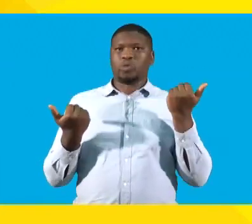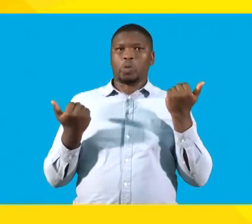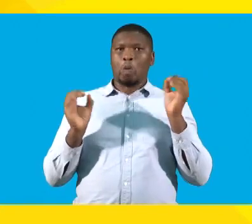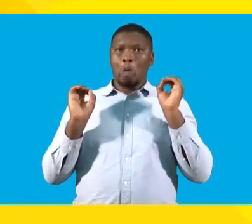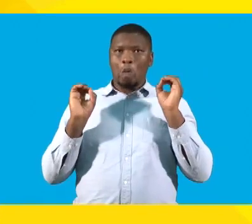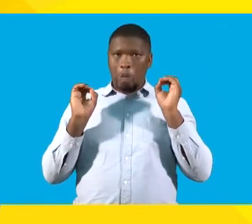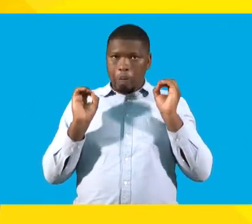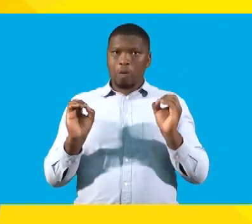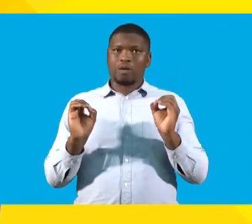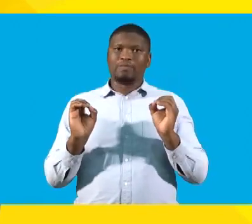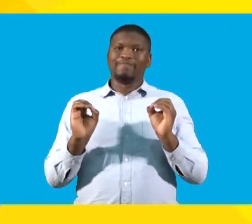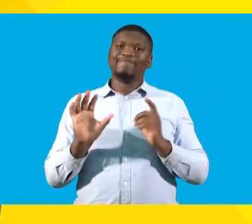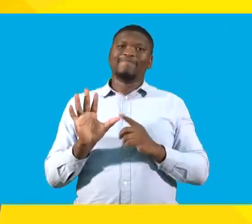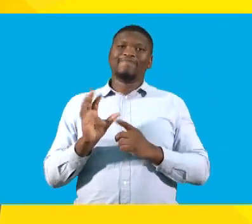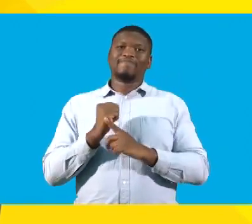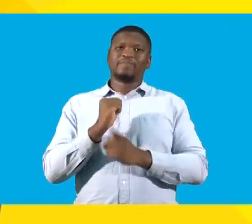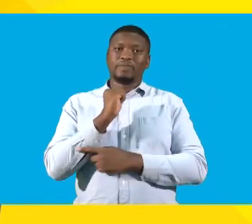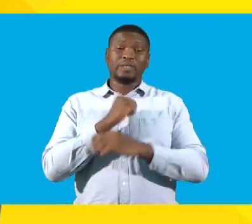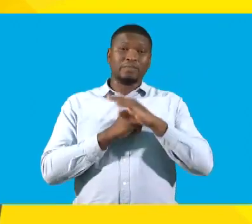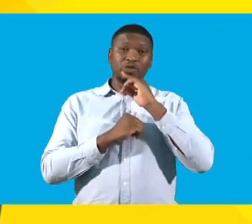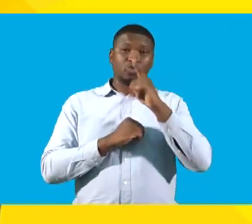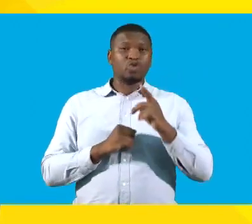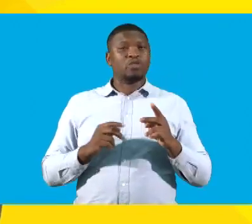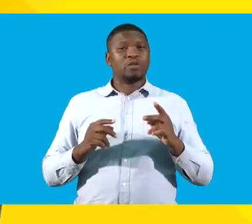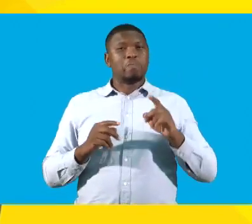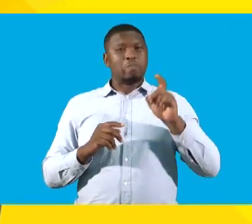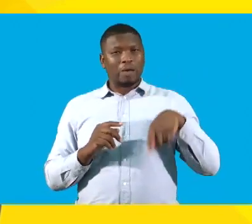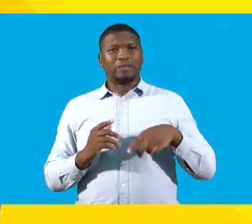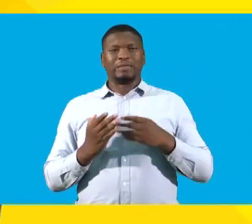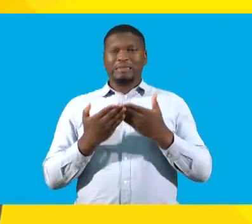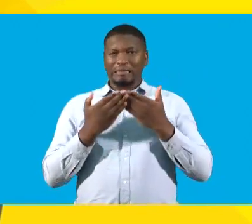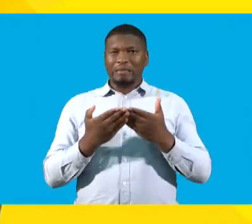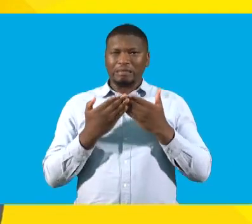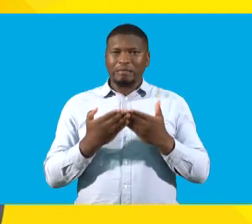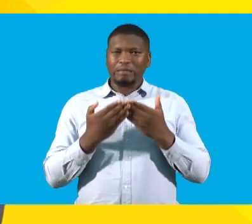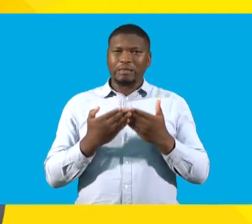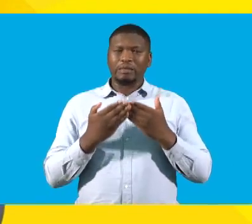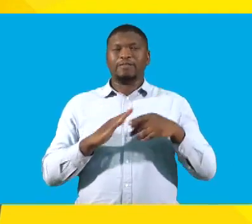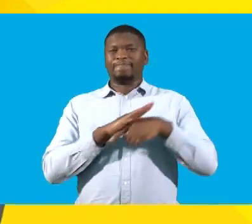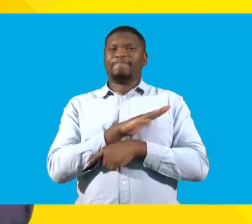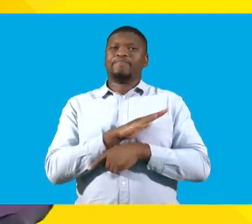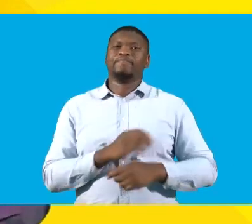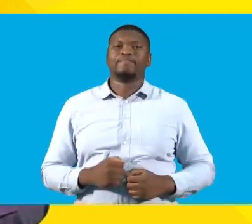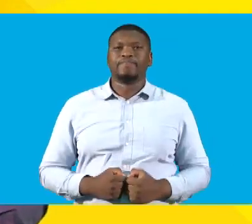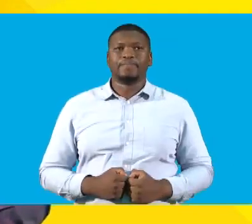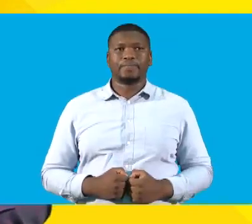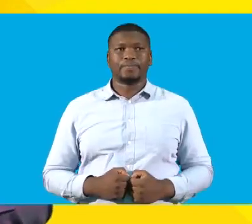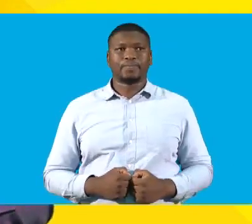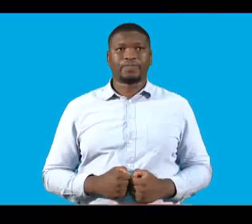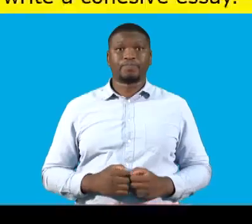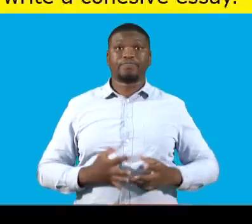know the novel at all, and that you really need to go and study the novel